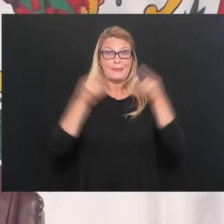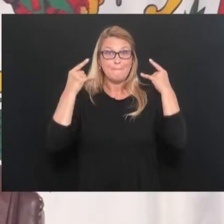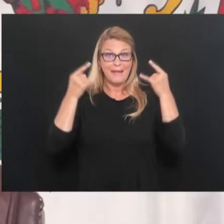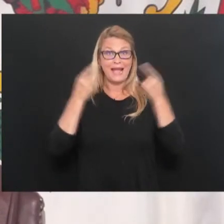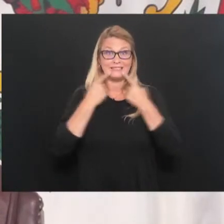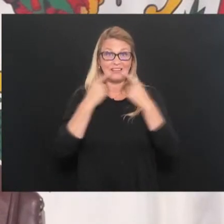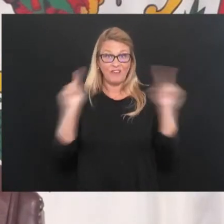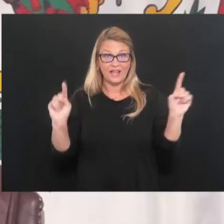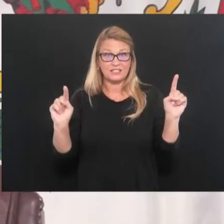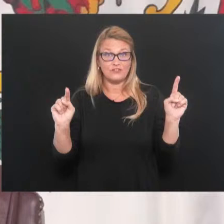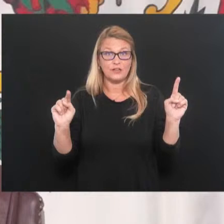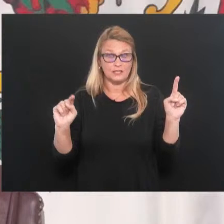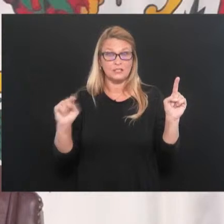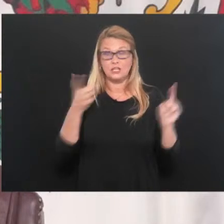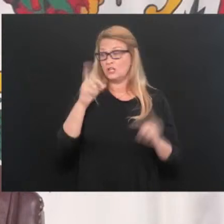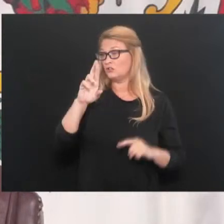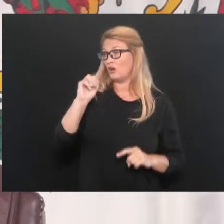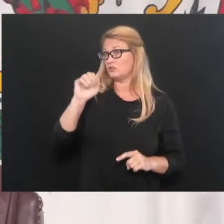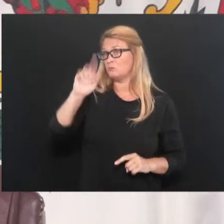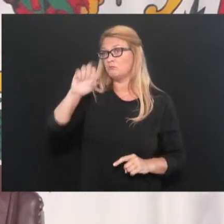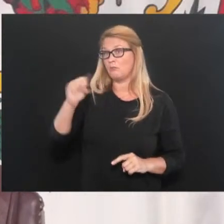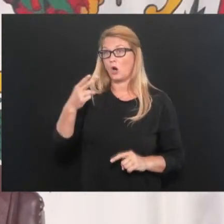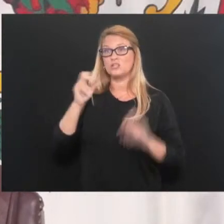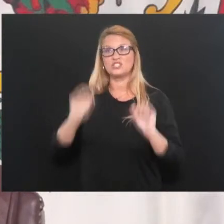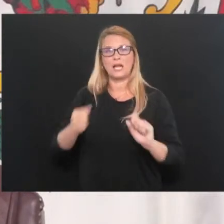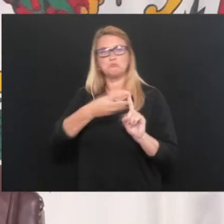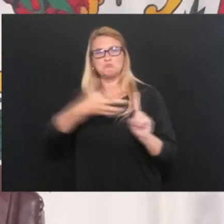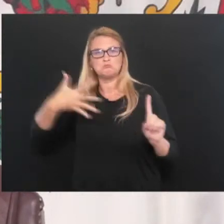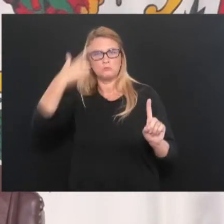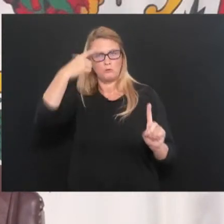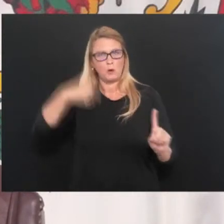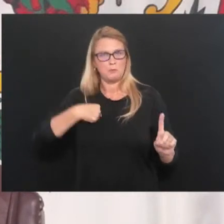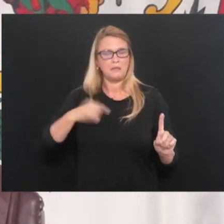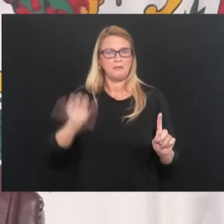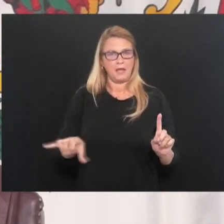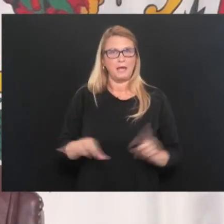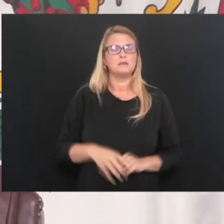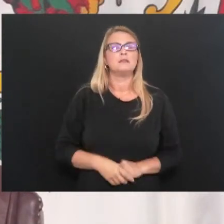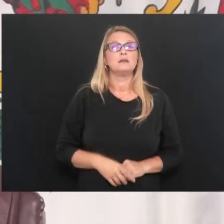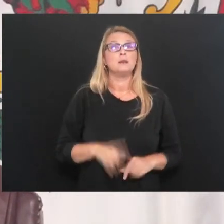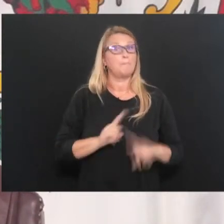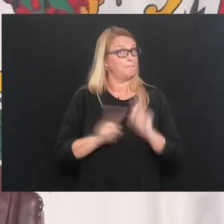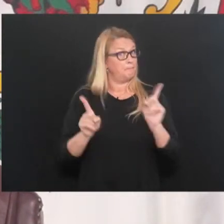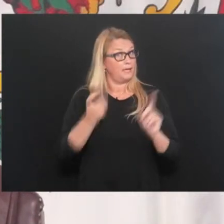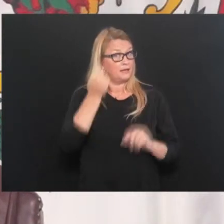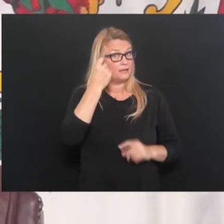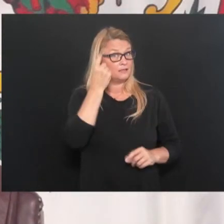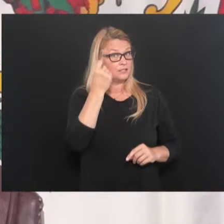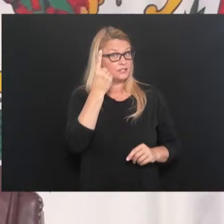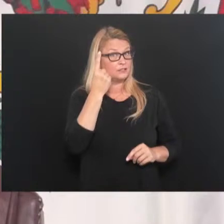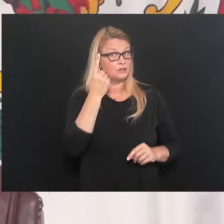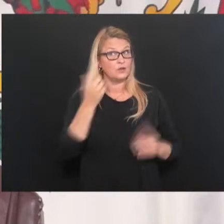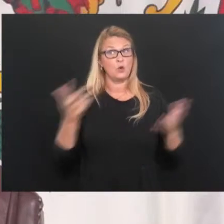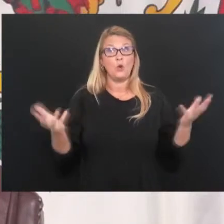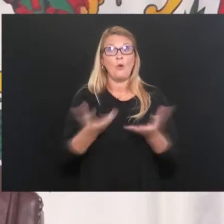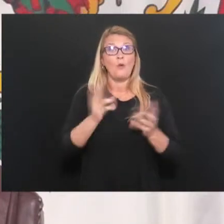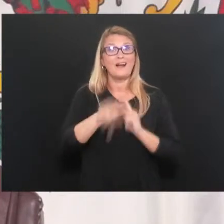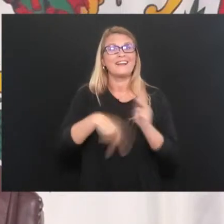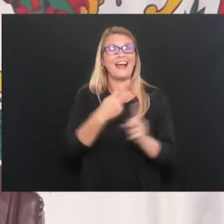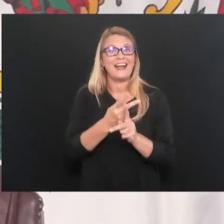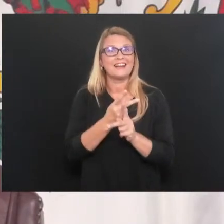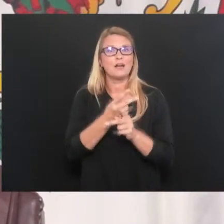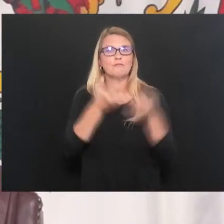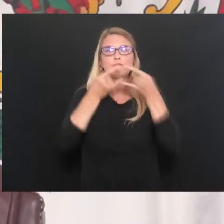effective the masks are. I think Dr. Marsh can tell us a lot more about that in just a second, but the bottom line of the whole thing is what kind of mask have you got